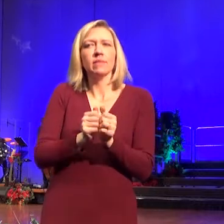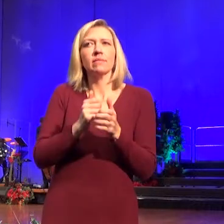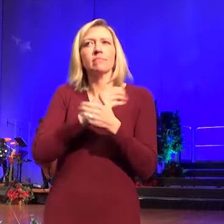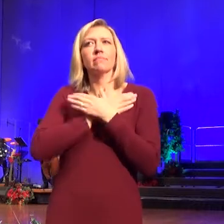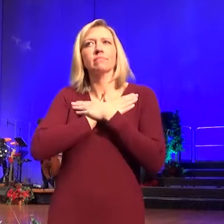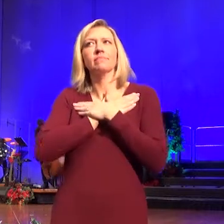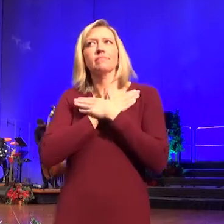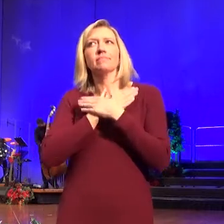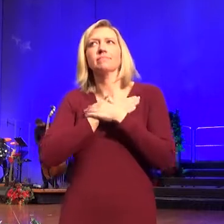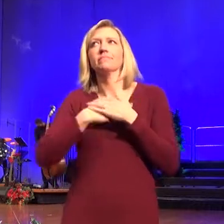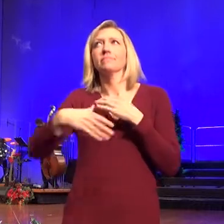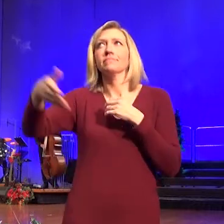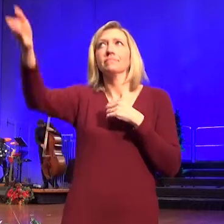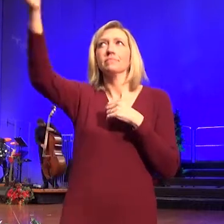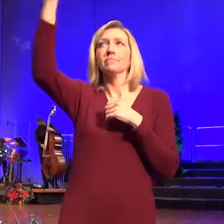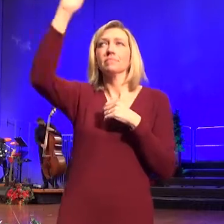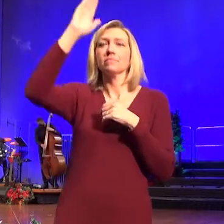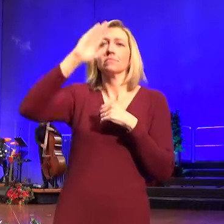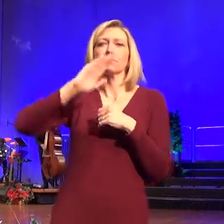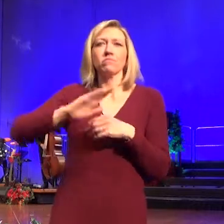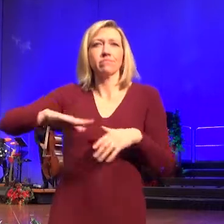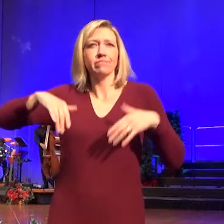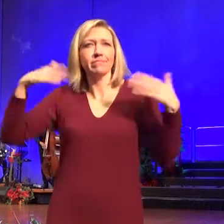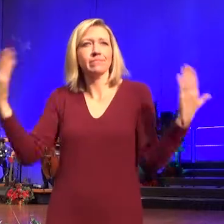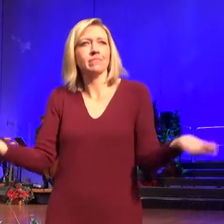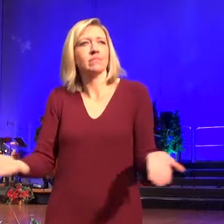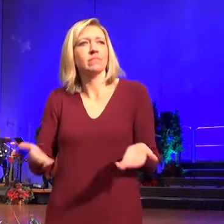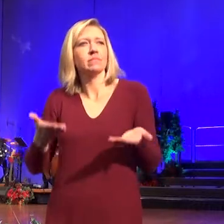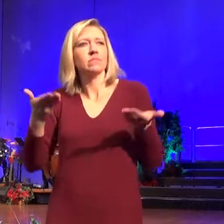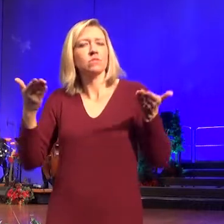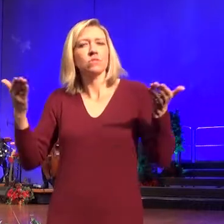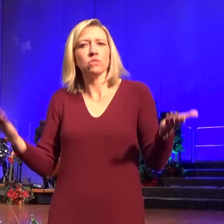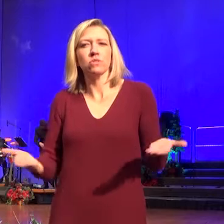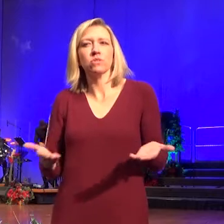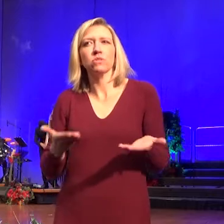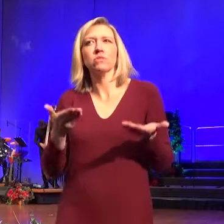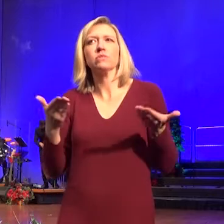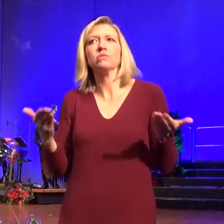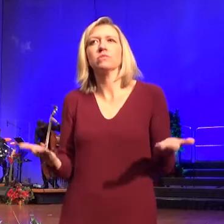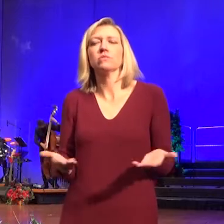to my God. Right